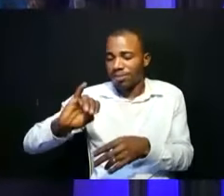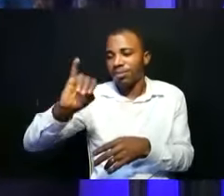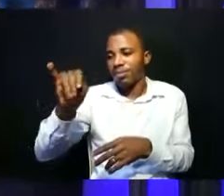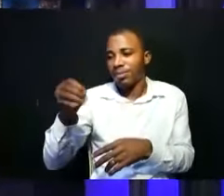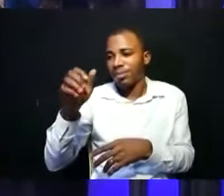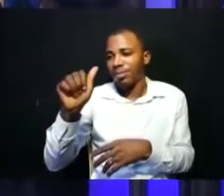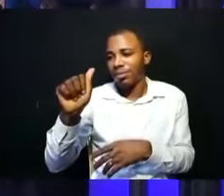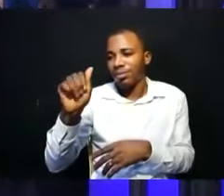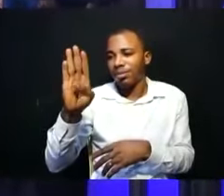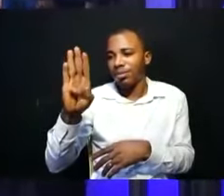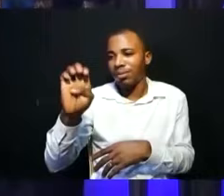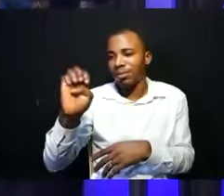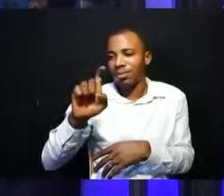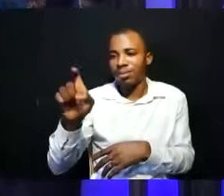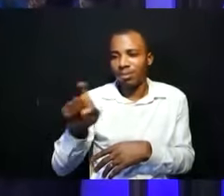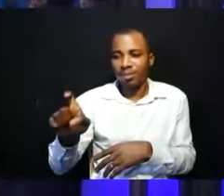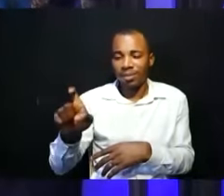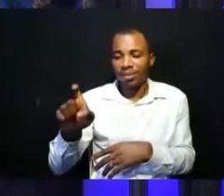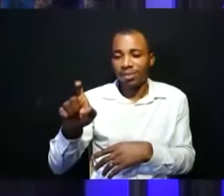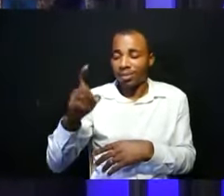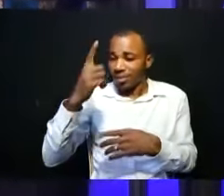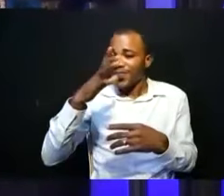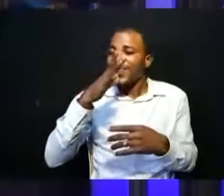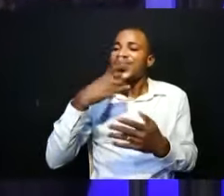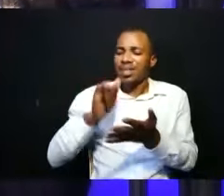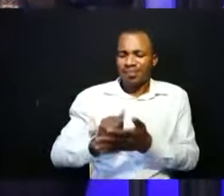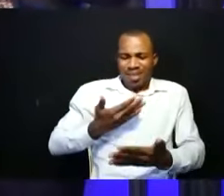I gave birth to him in pain.